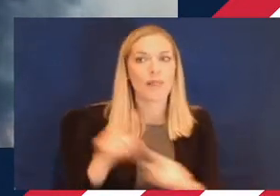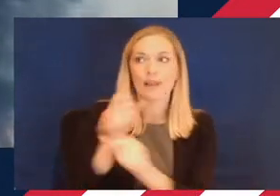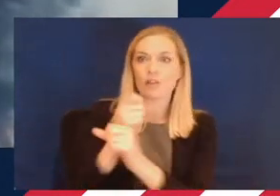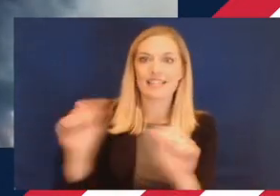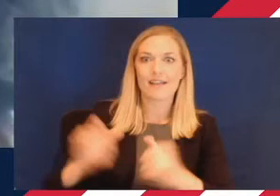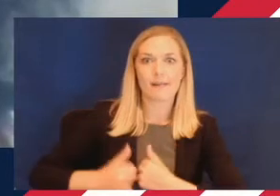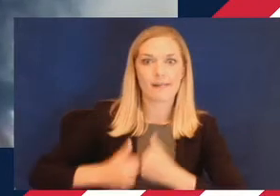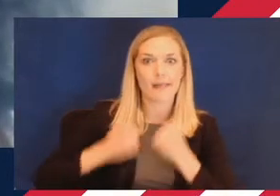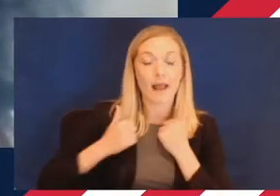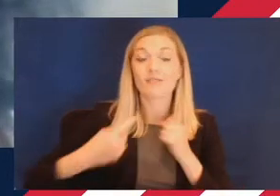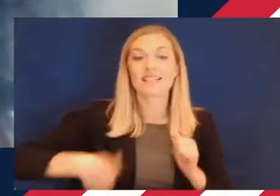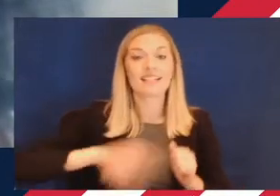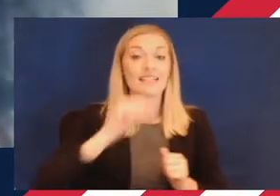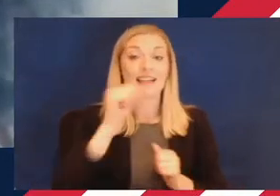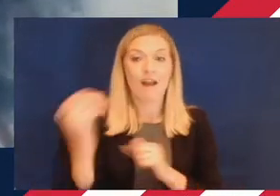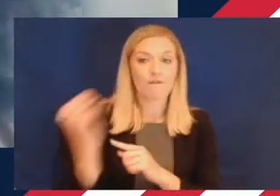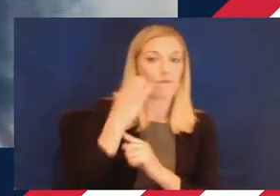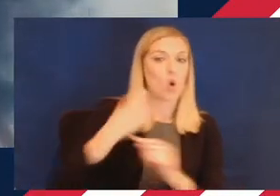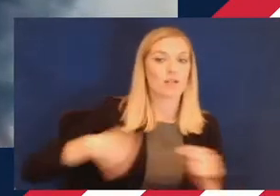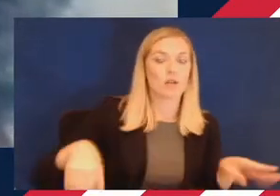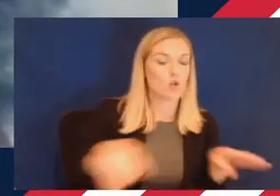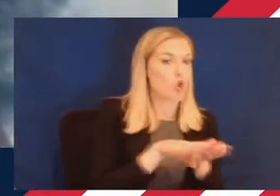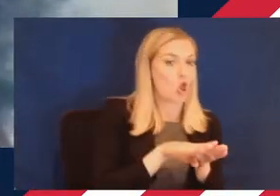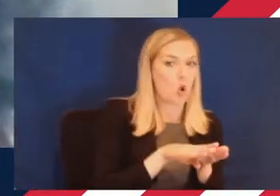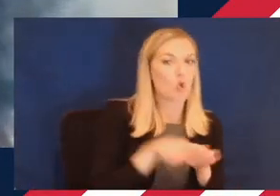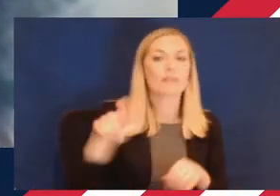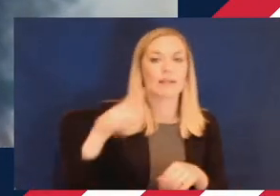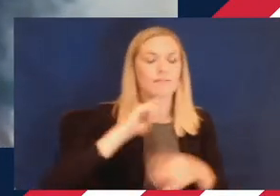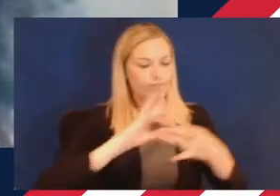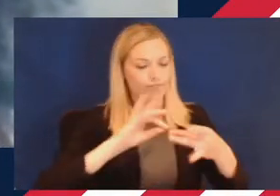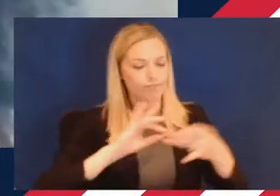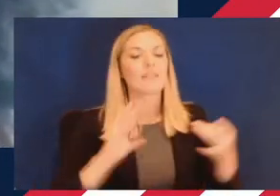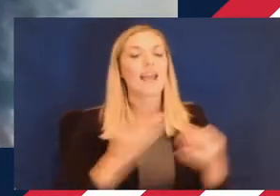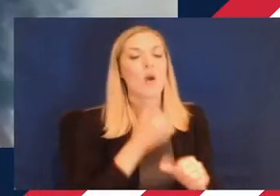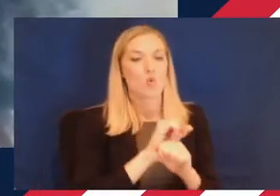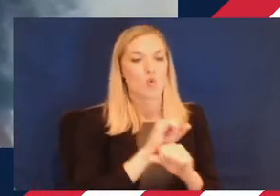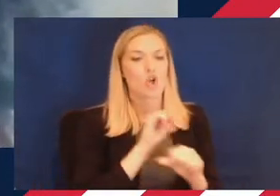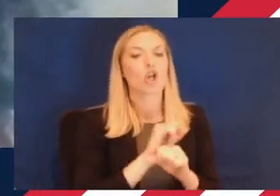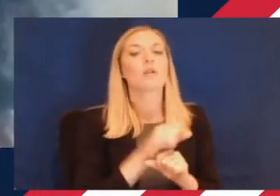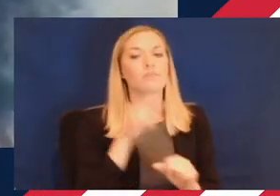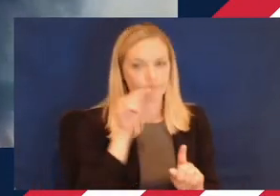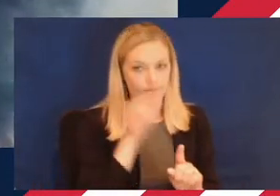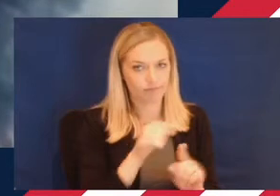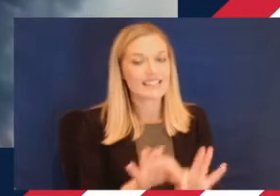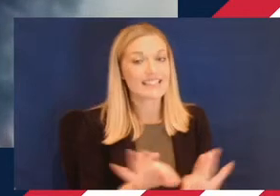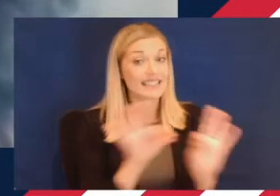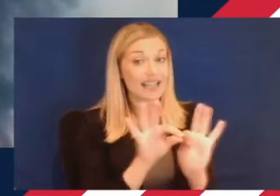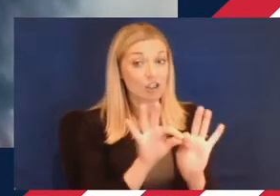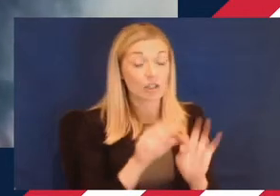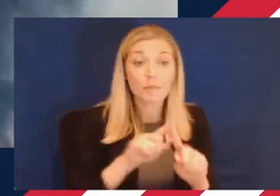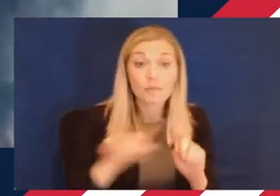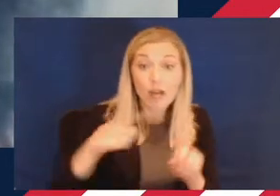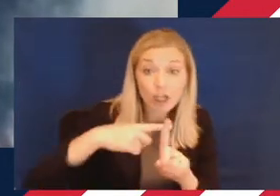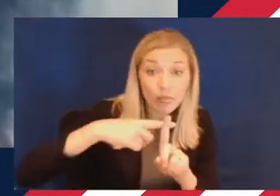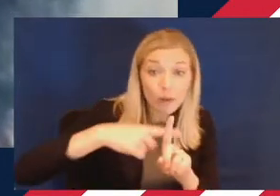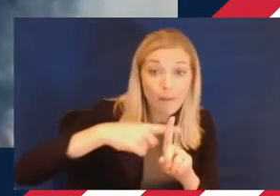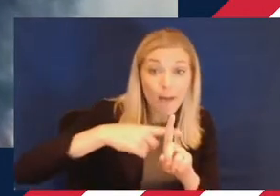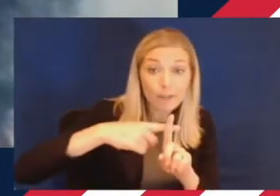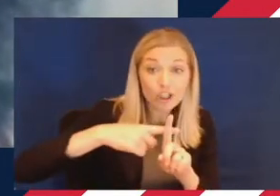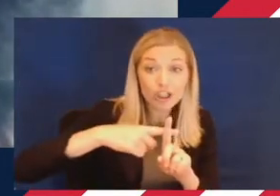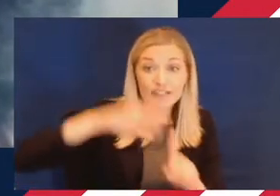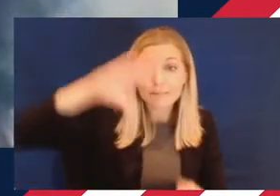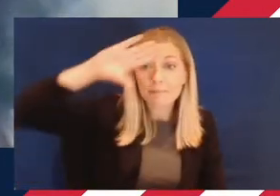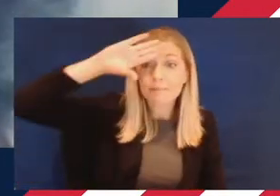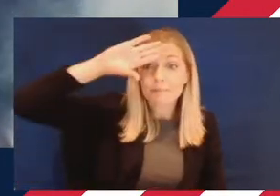indicated our work was essential. However, as thermometers became scarce, the price of a 4-ounce bottle of hand